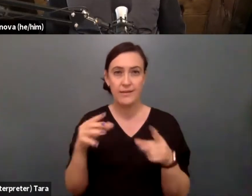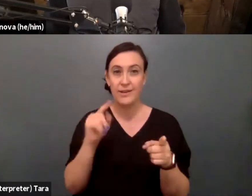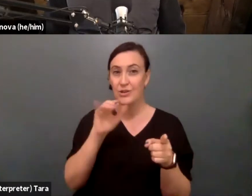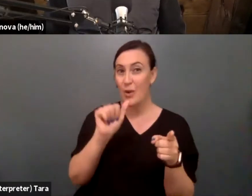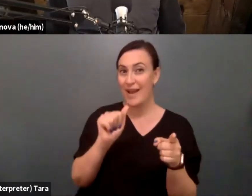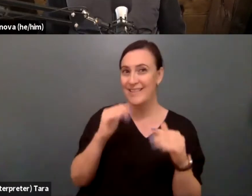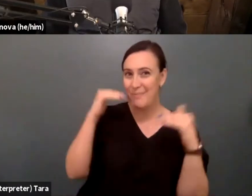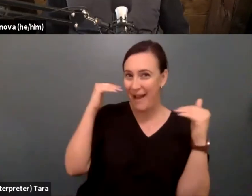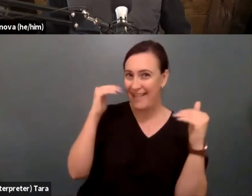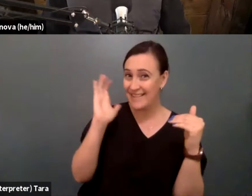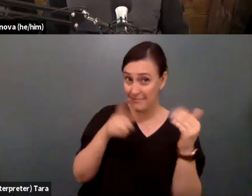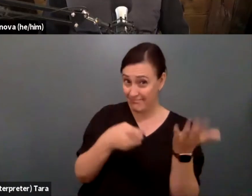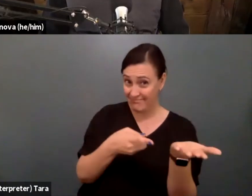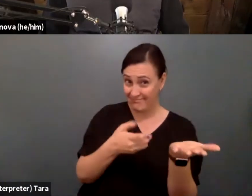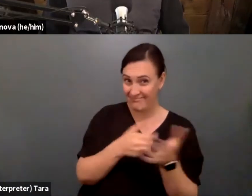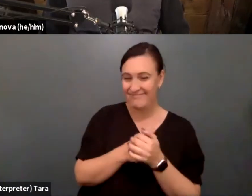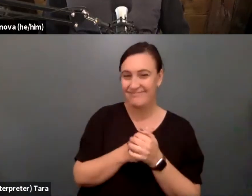her to.